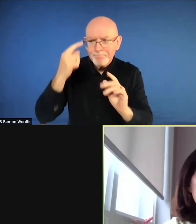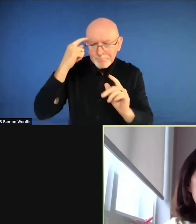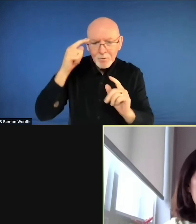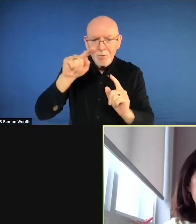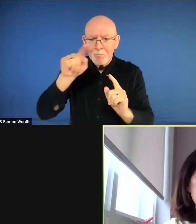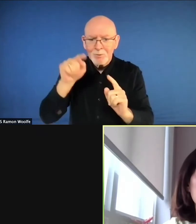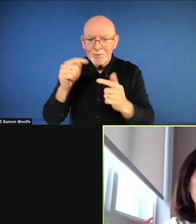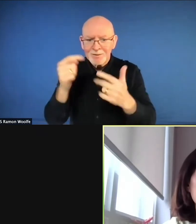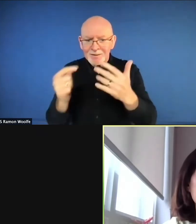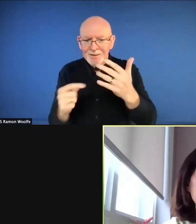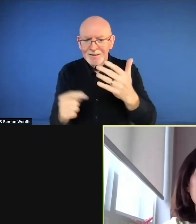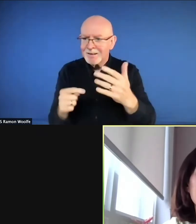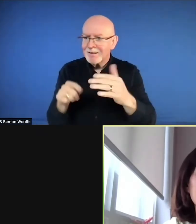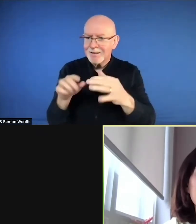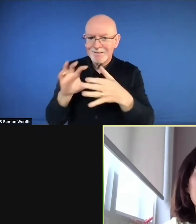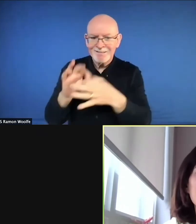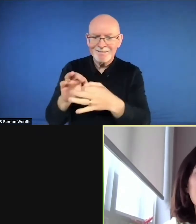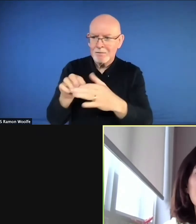the partnership.